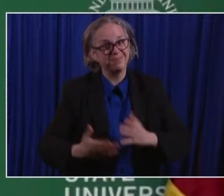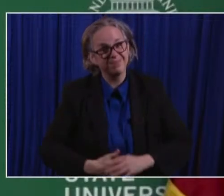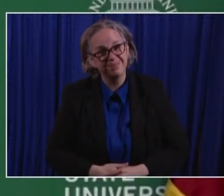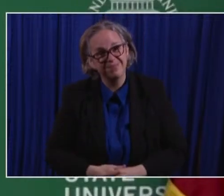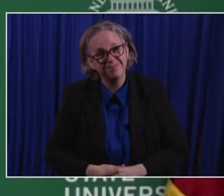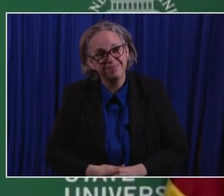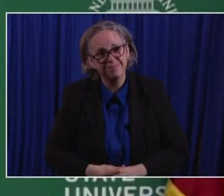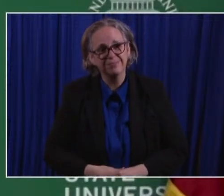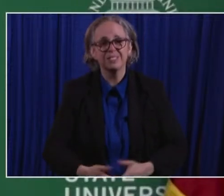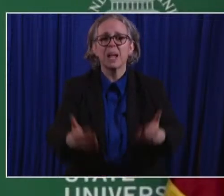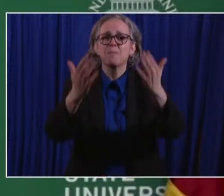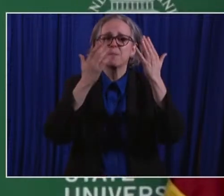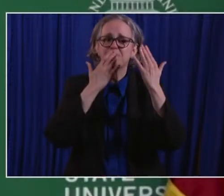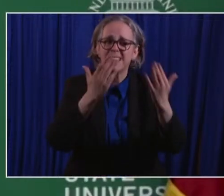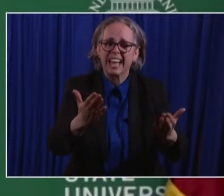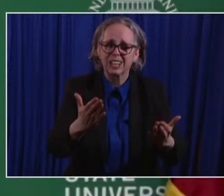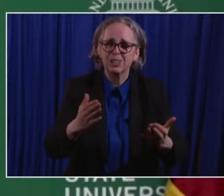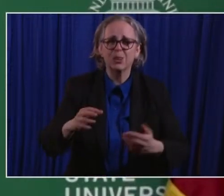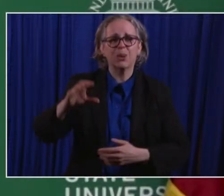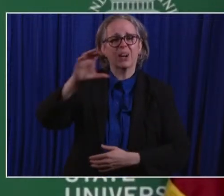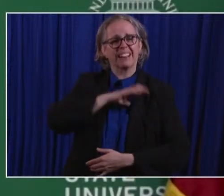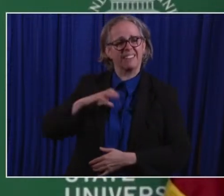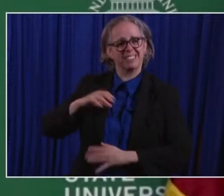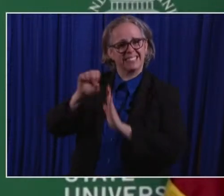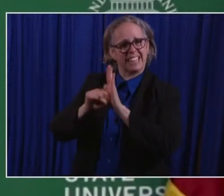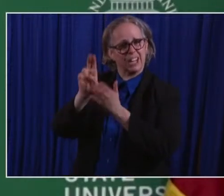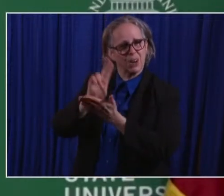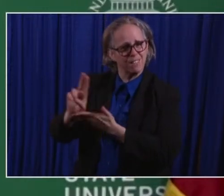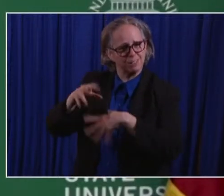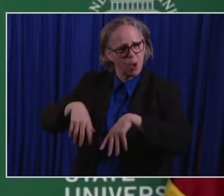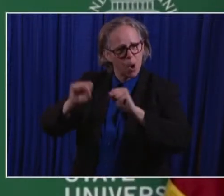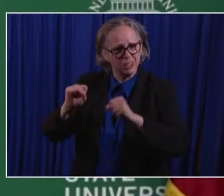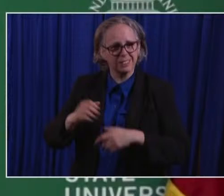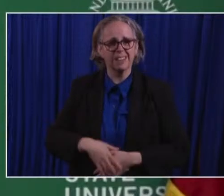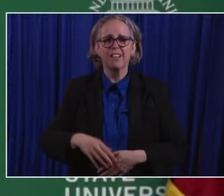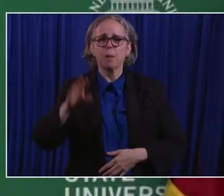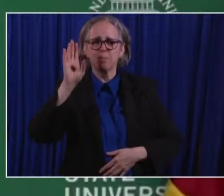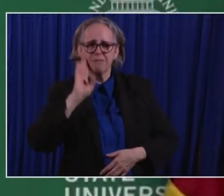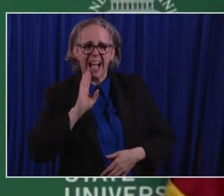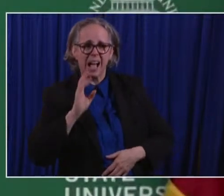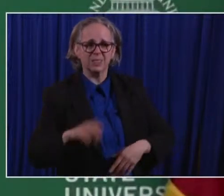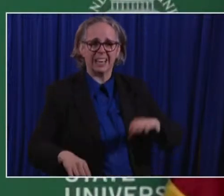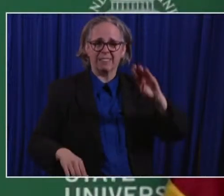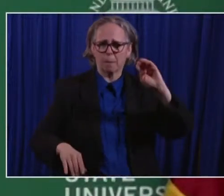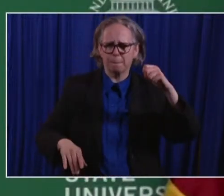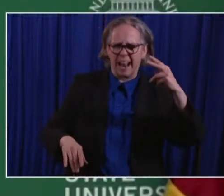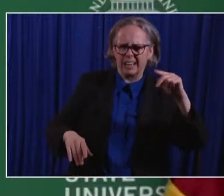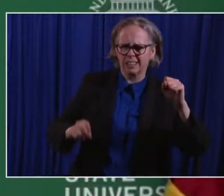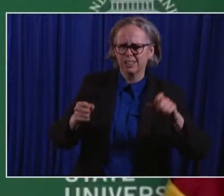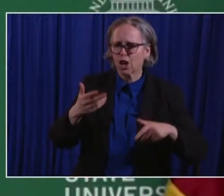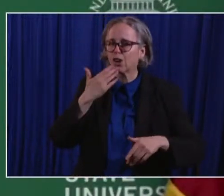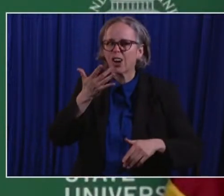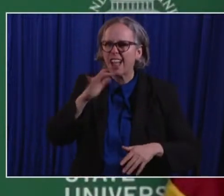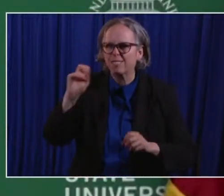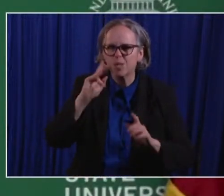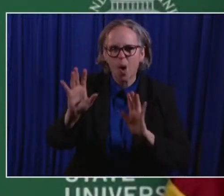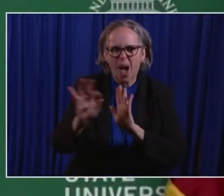wish the Browns and the Bengals good luck on the draft starting Thursday night. Thank you very much.